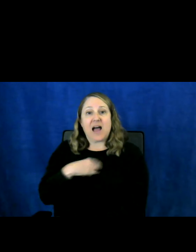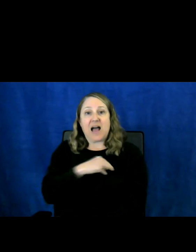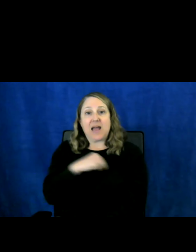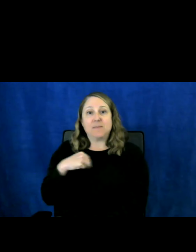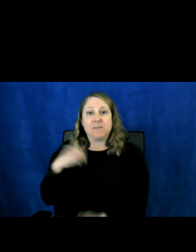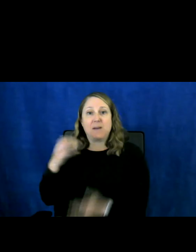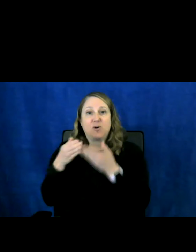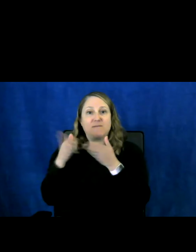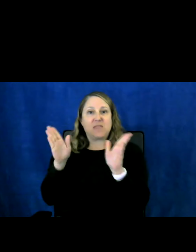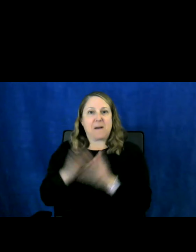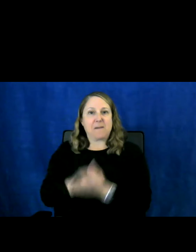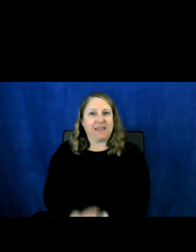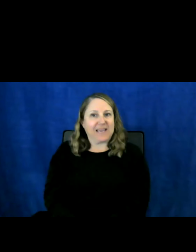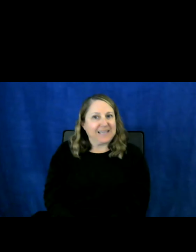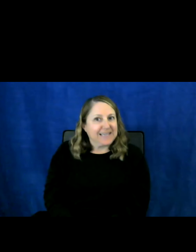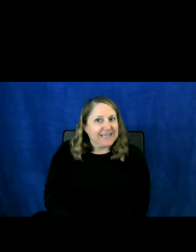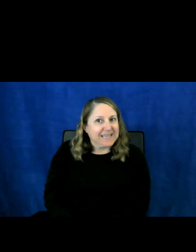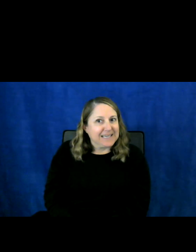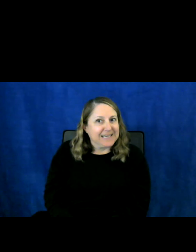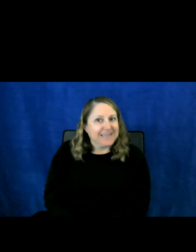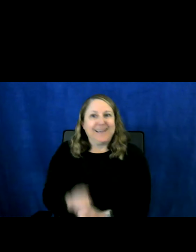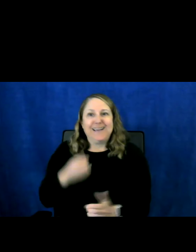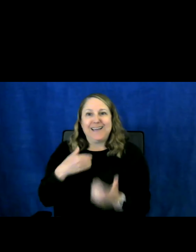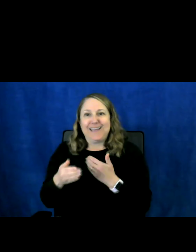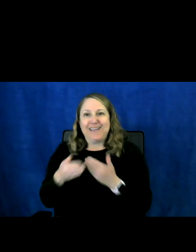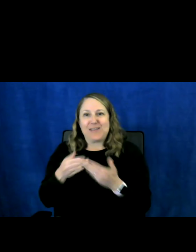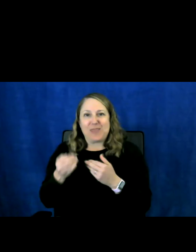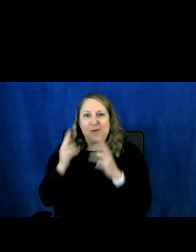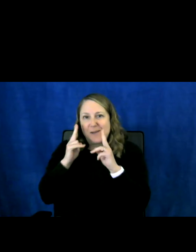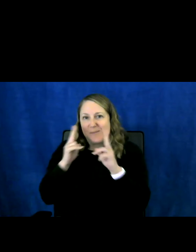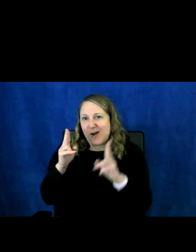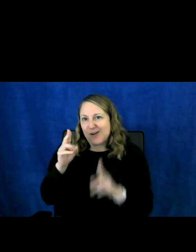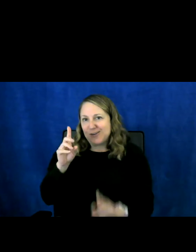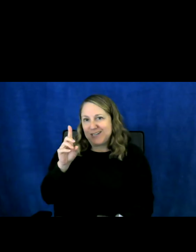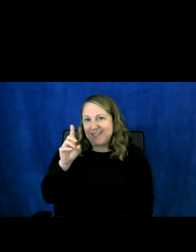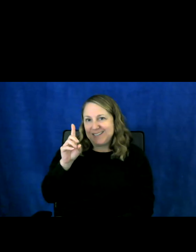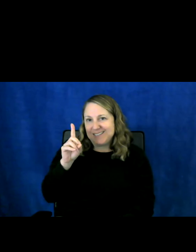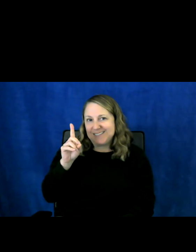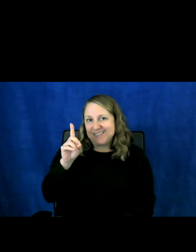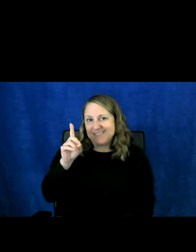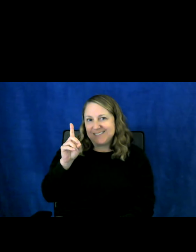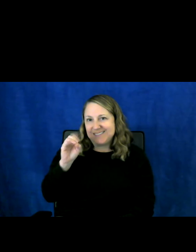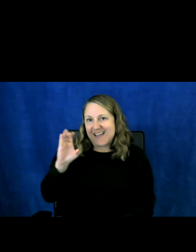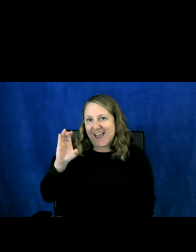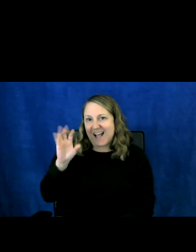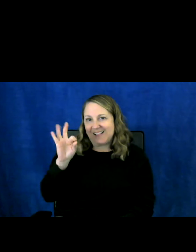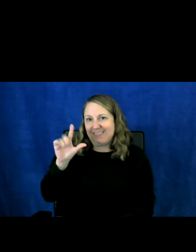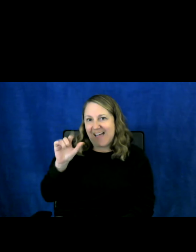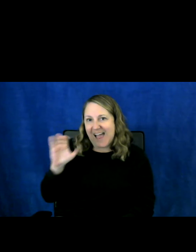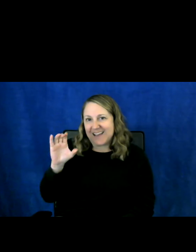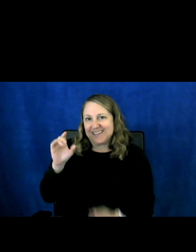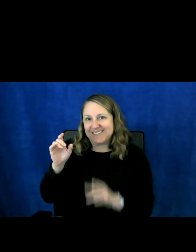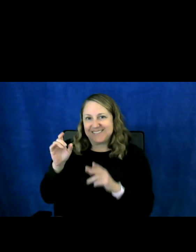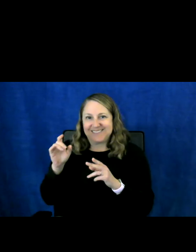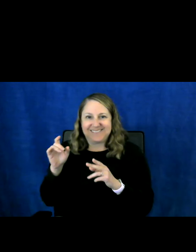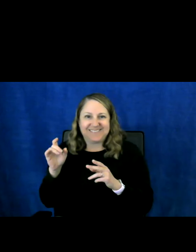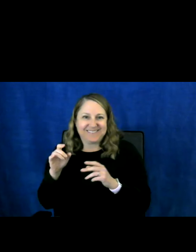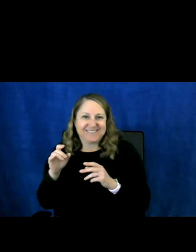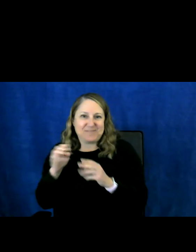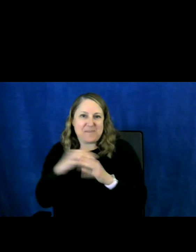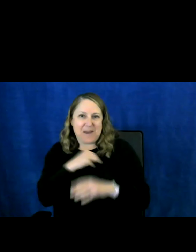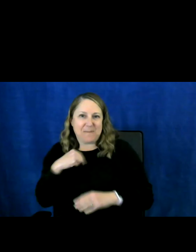public, even though I'm an honorary DACLAC member. Thank you to Director DeMorris. And I am on